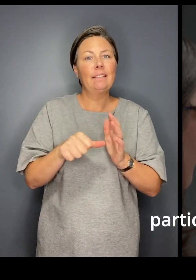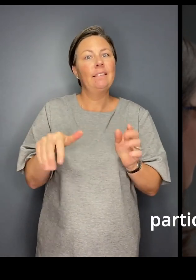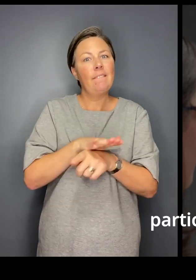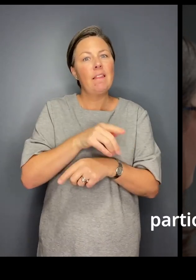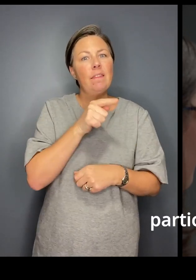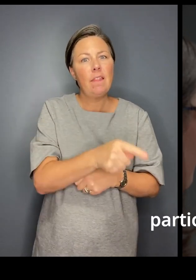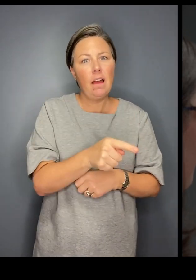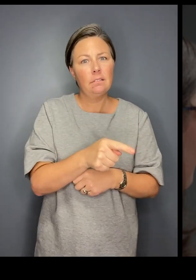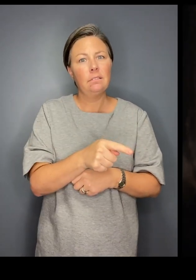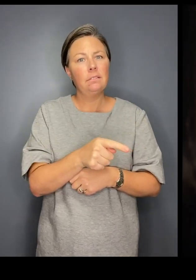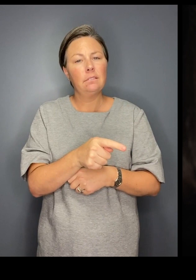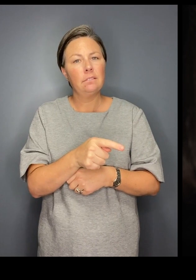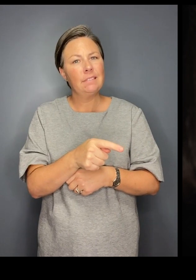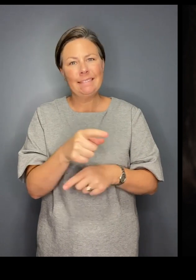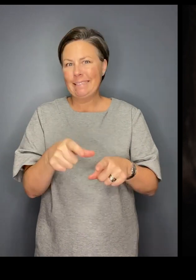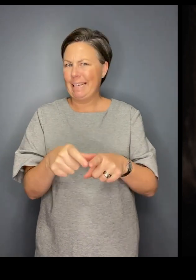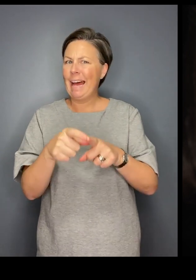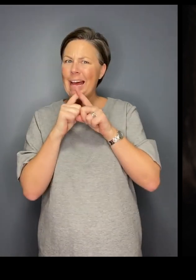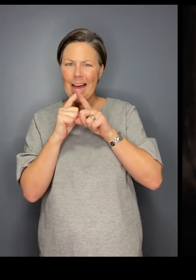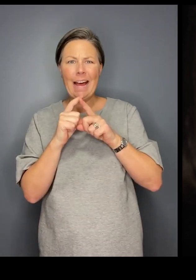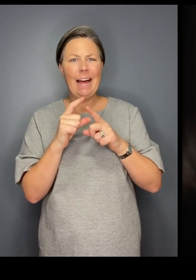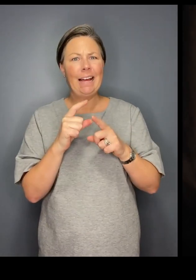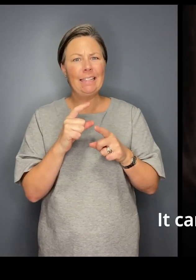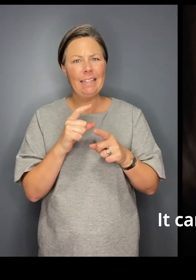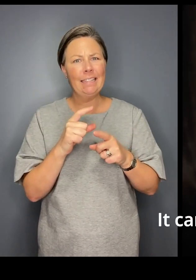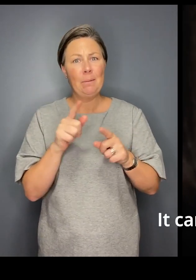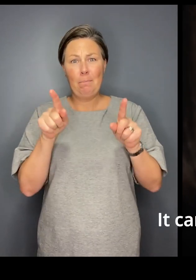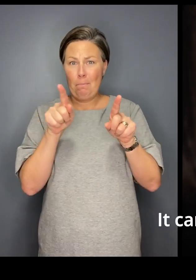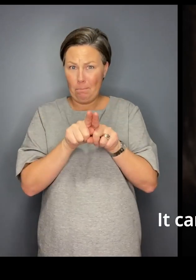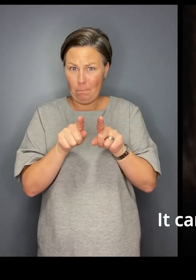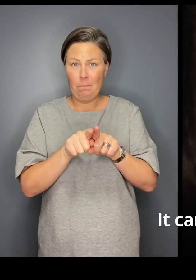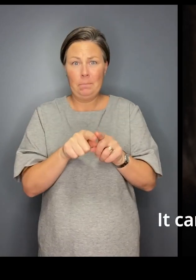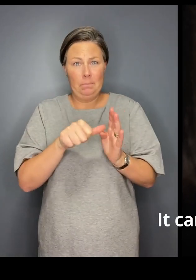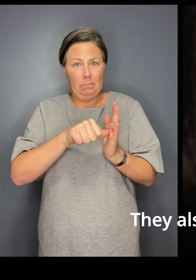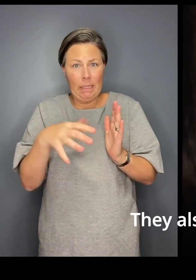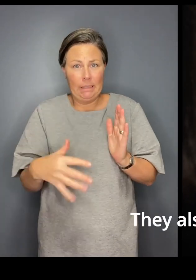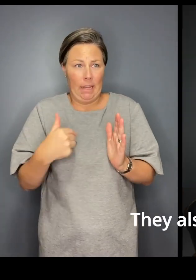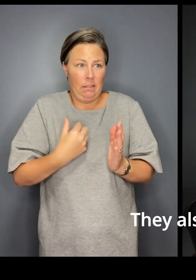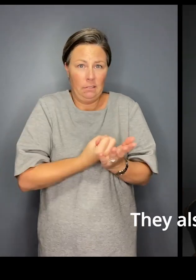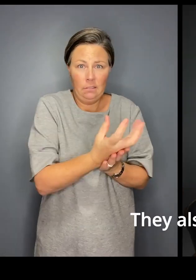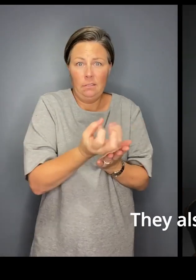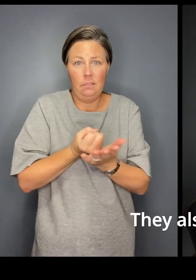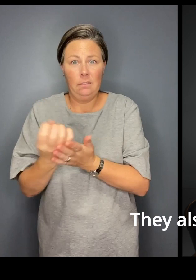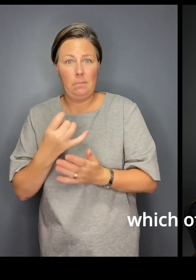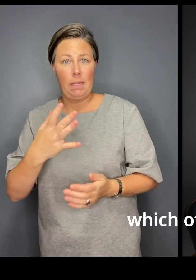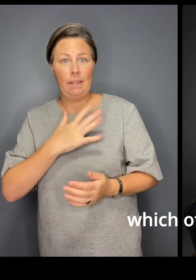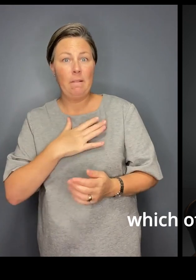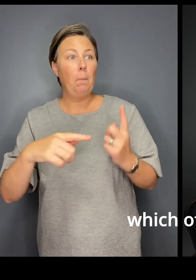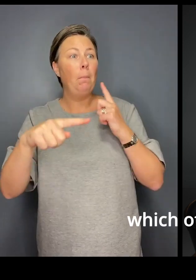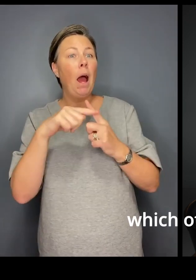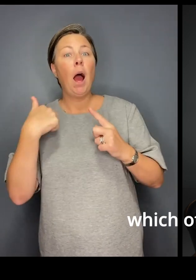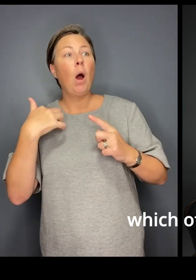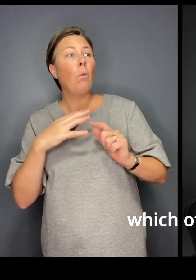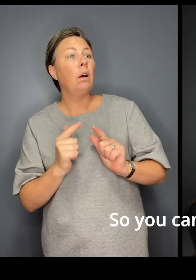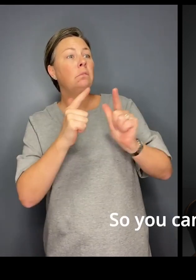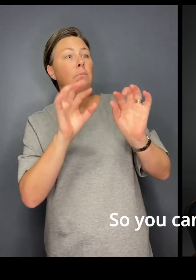if you're undiagnosed or kind of fit in some different categories. It can be really, really expensive. They also have really long waiting lists, which often don't have a